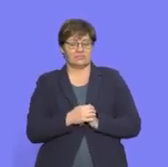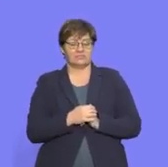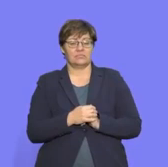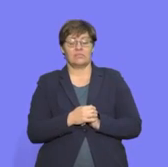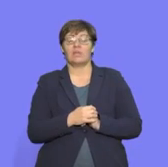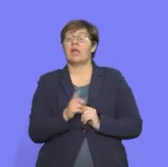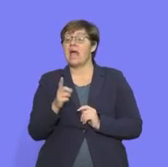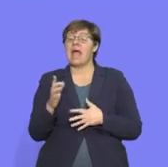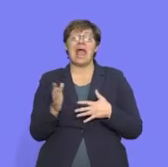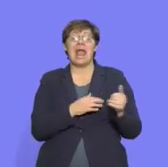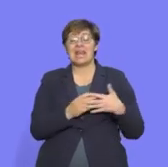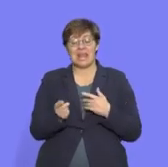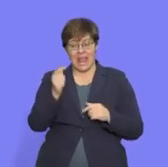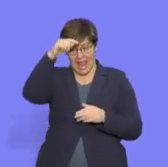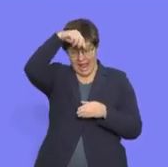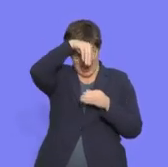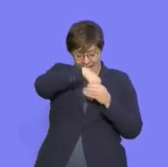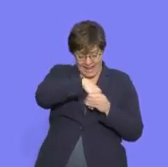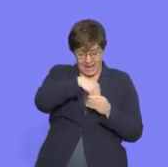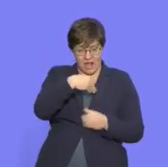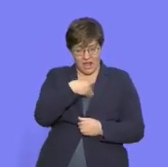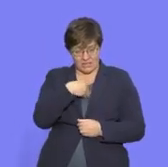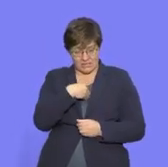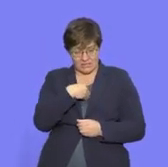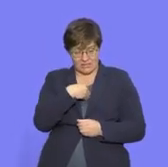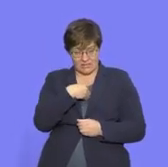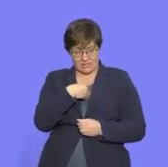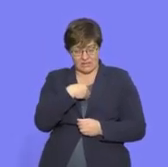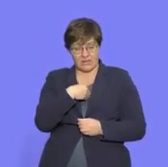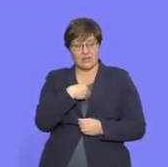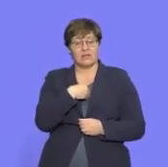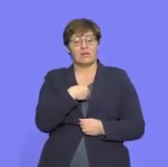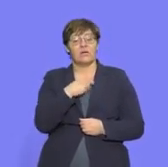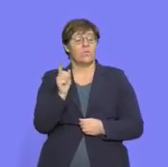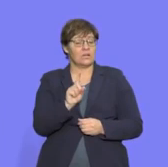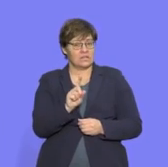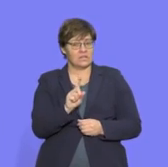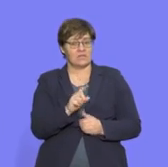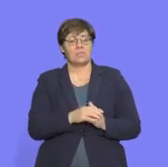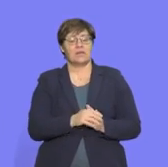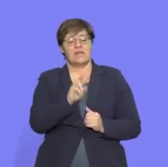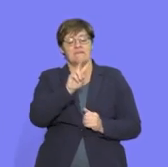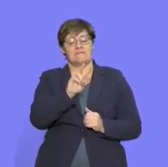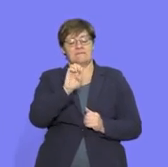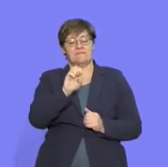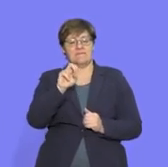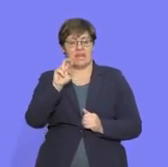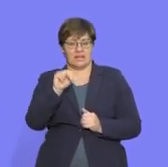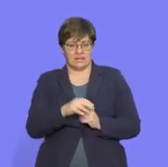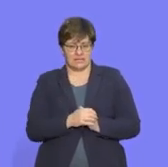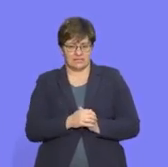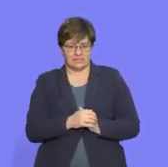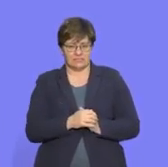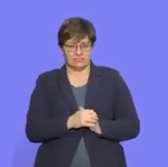anytime anything that comes into the heart, we are going to call it, right, a vein. So it's